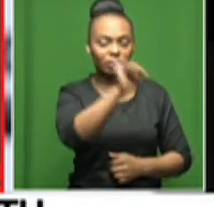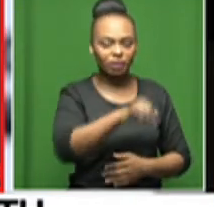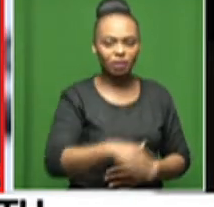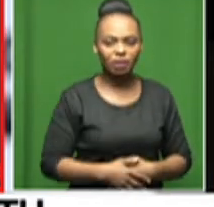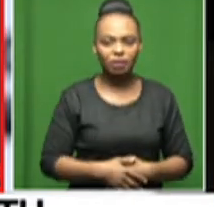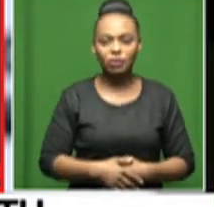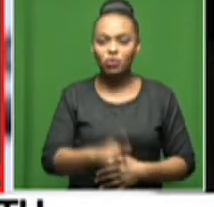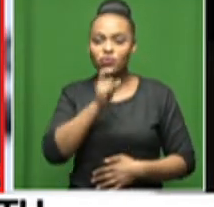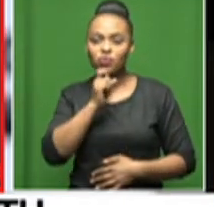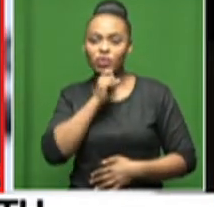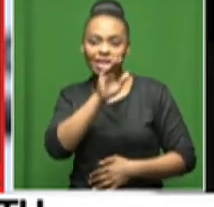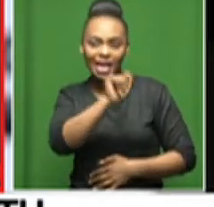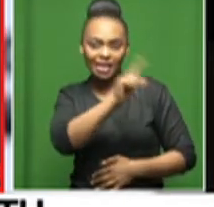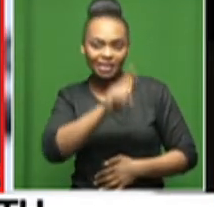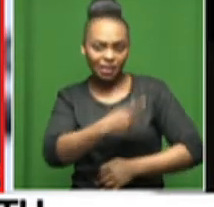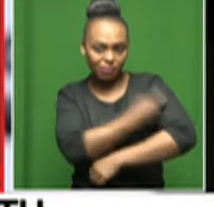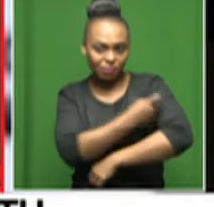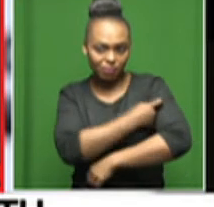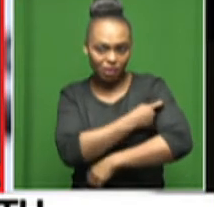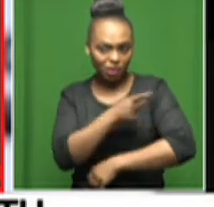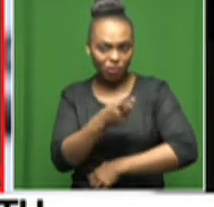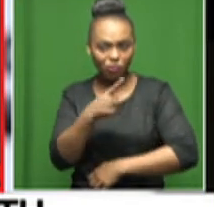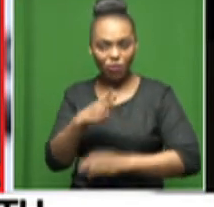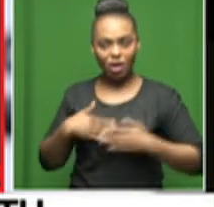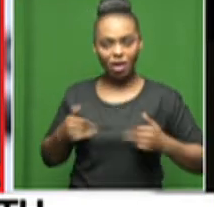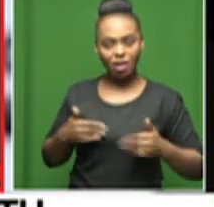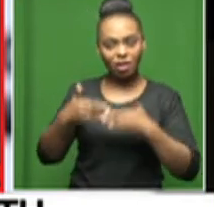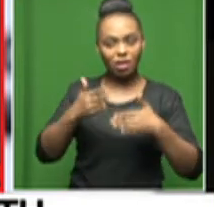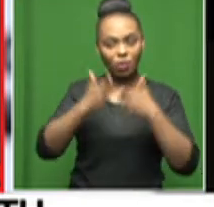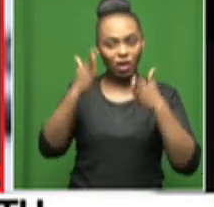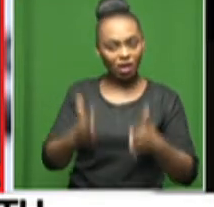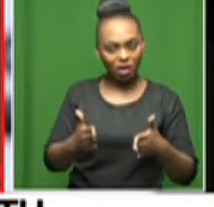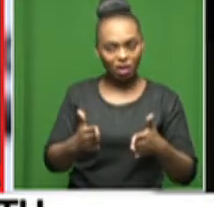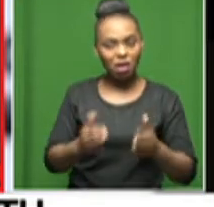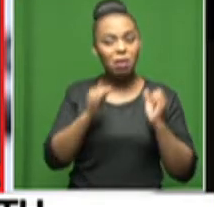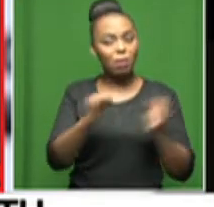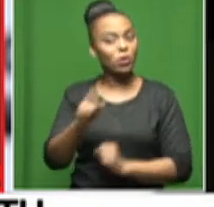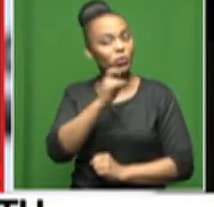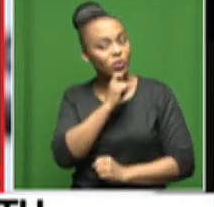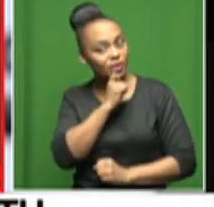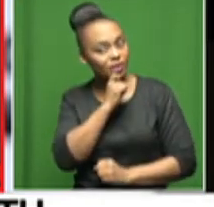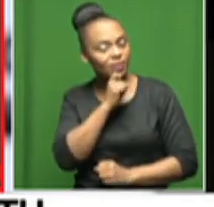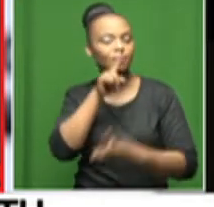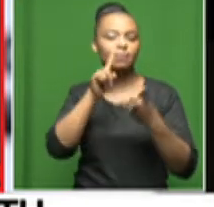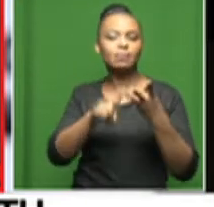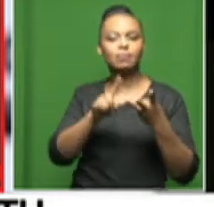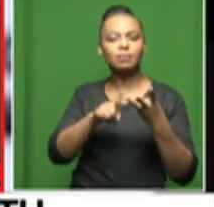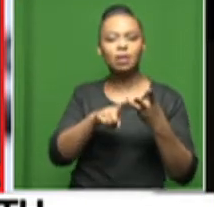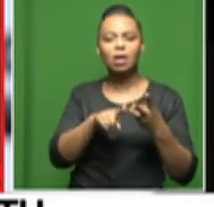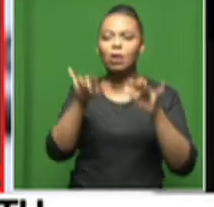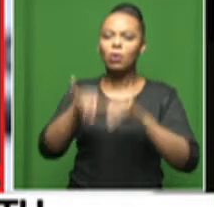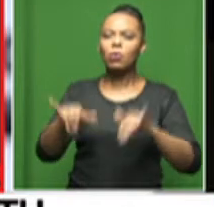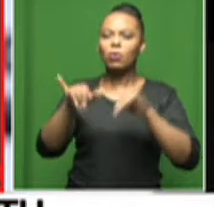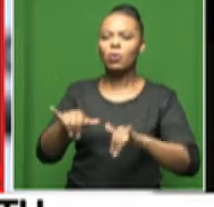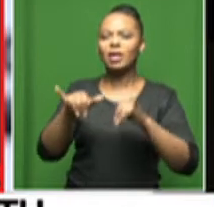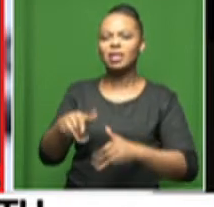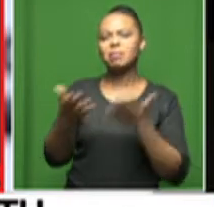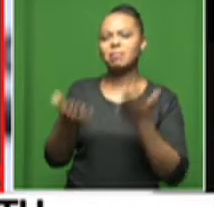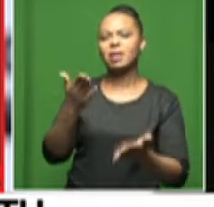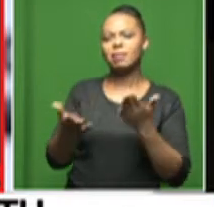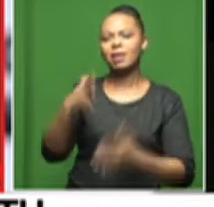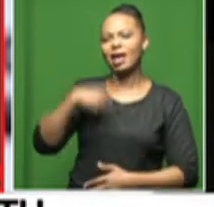use the Astrazeneca vaccine on healthcare workers considering the new data? And the second question is, should we not rather wait for adapted vaccines